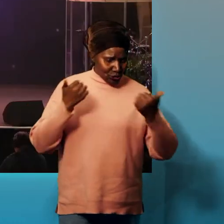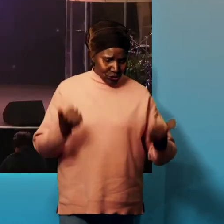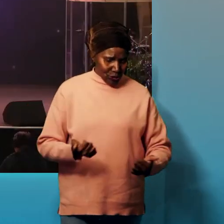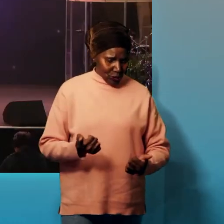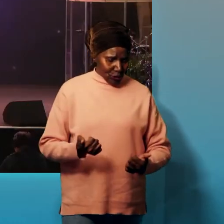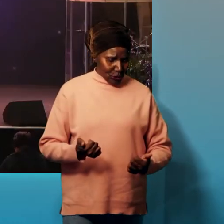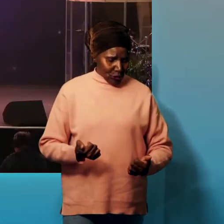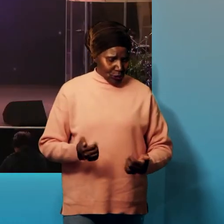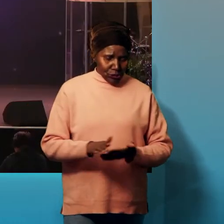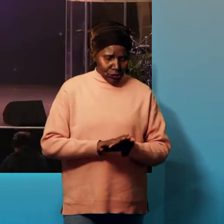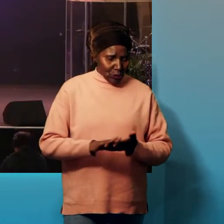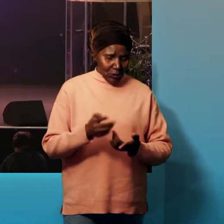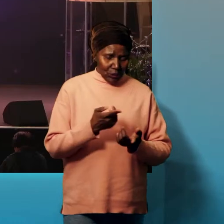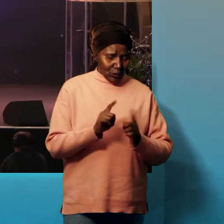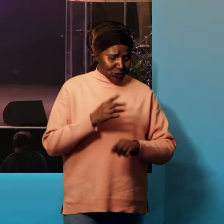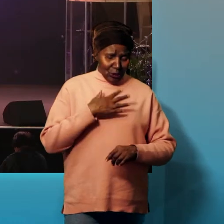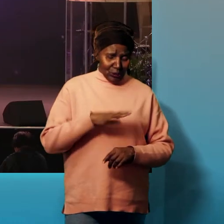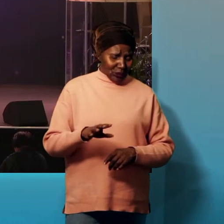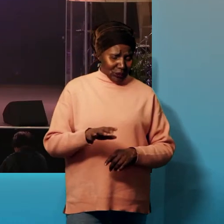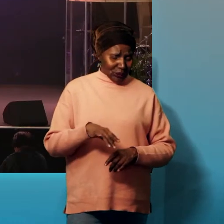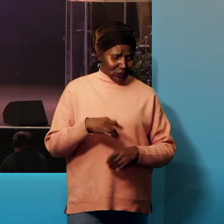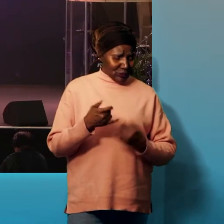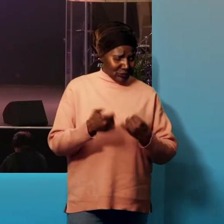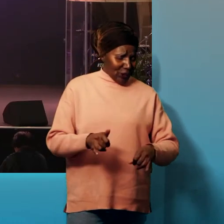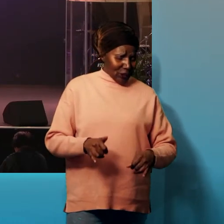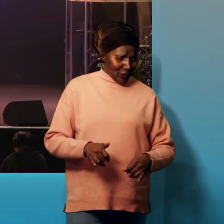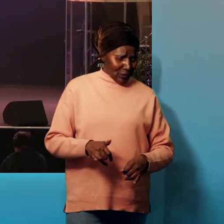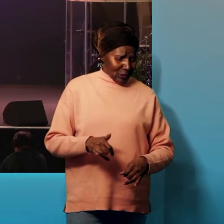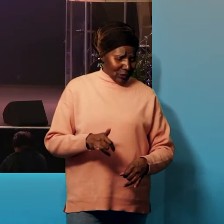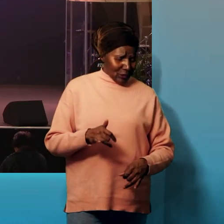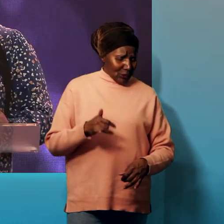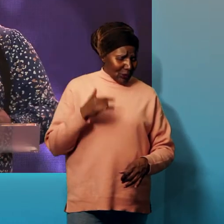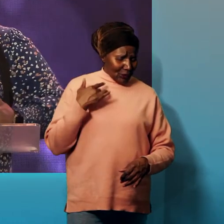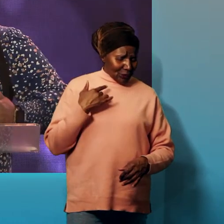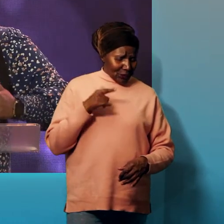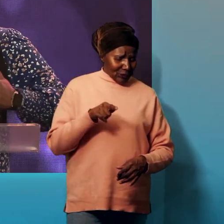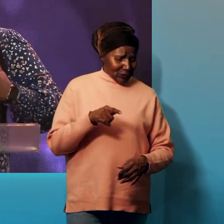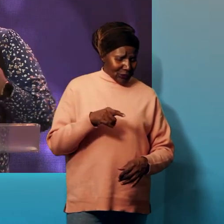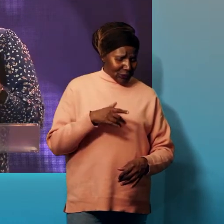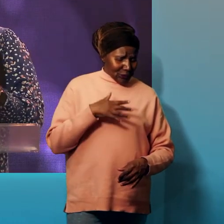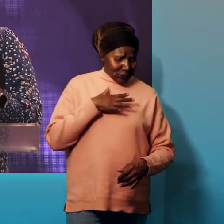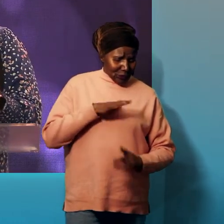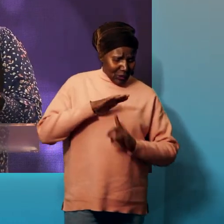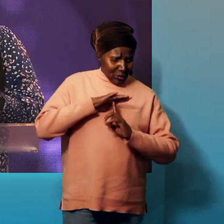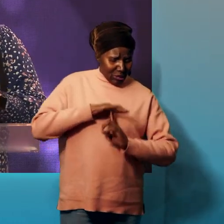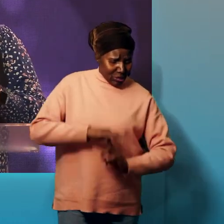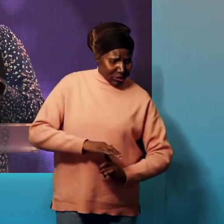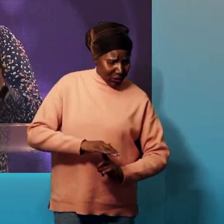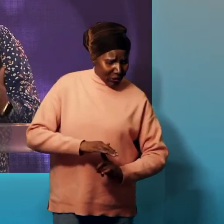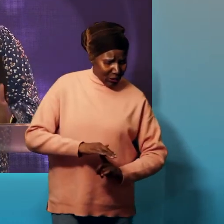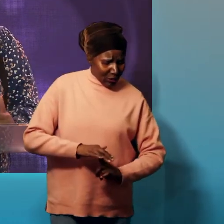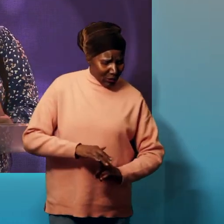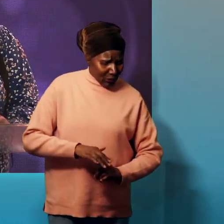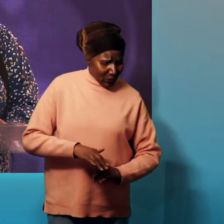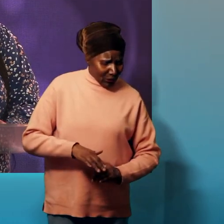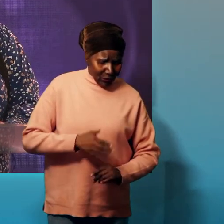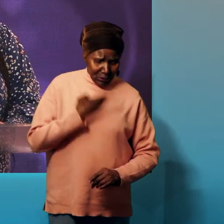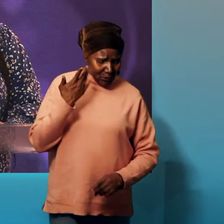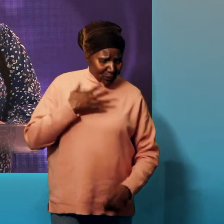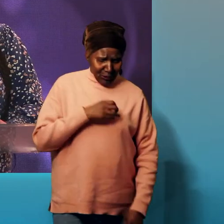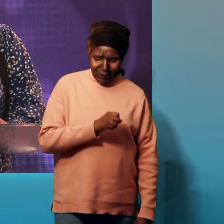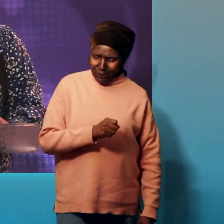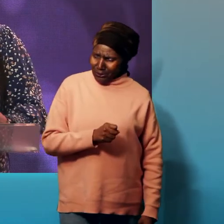to be the ones who fail or live in that desire of depression or